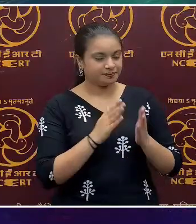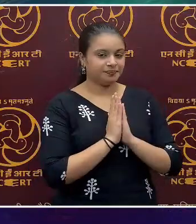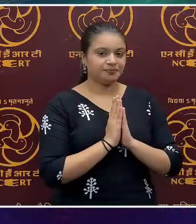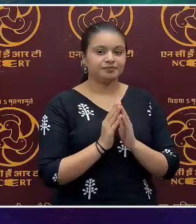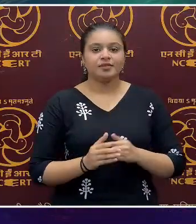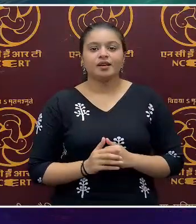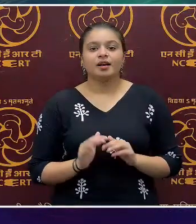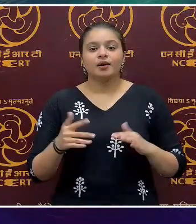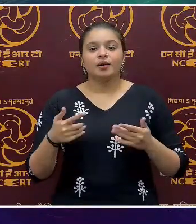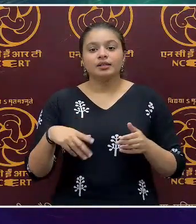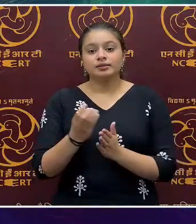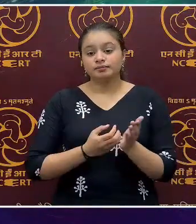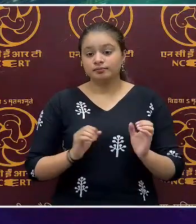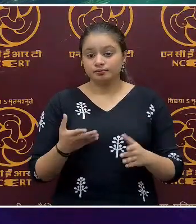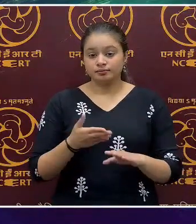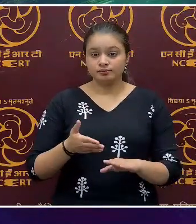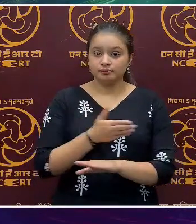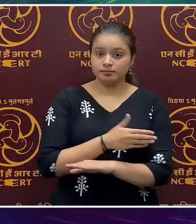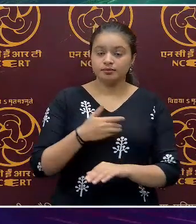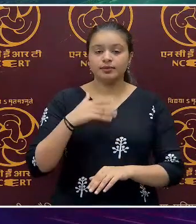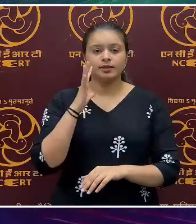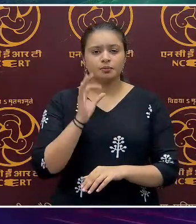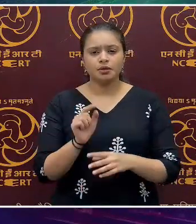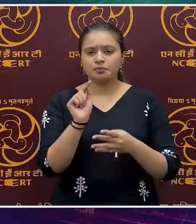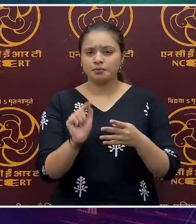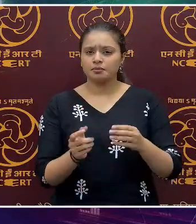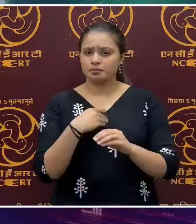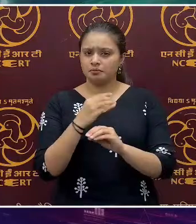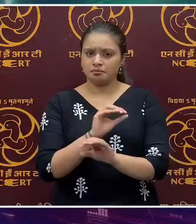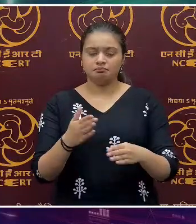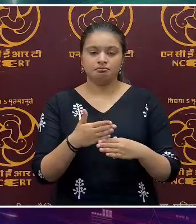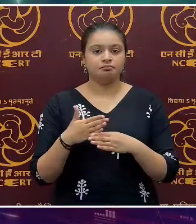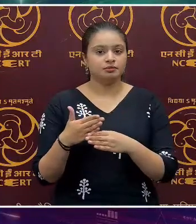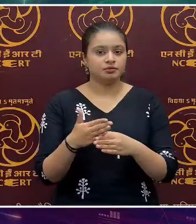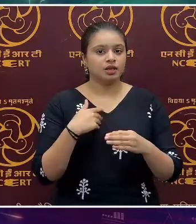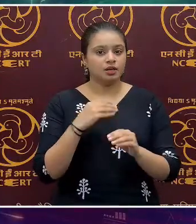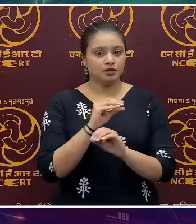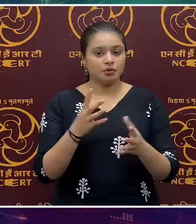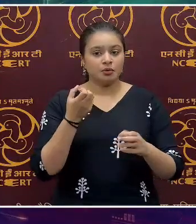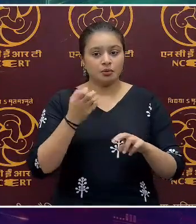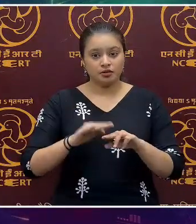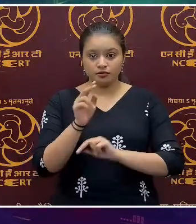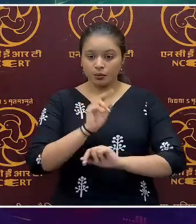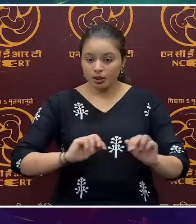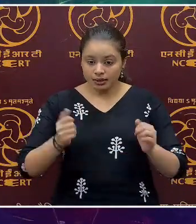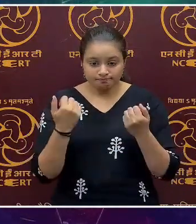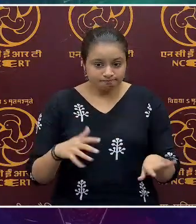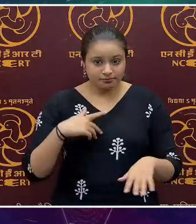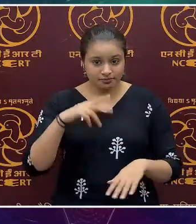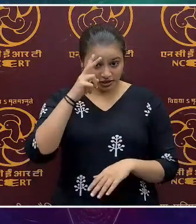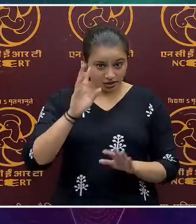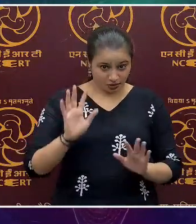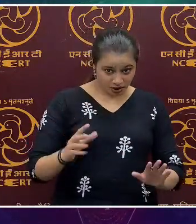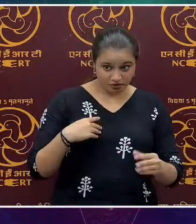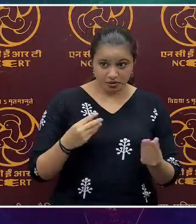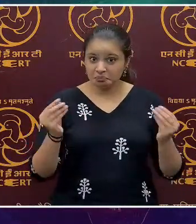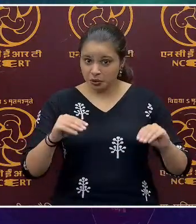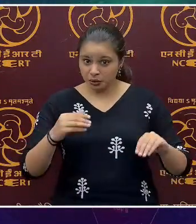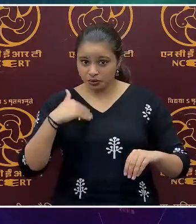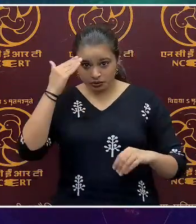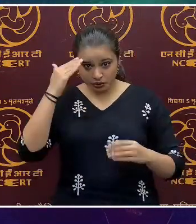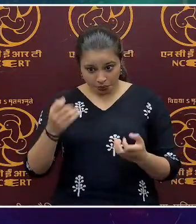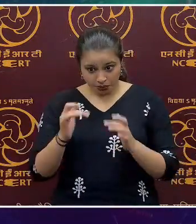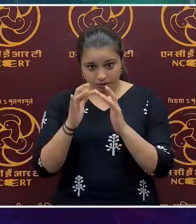we start this particular session, let me share some certain information to all the viewers out there. In case you have any query or you want to know more about virtual